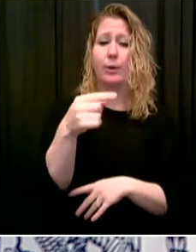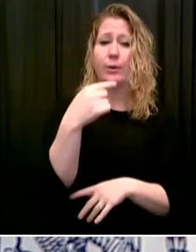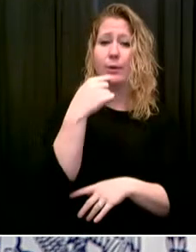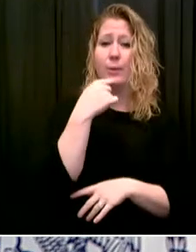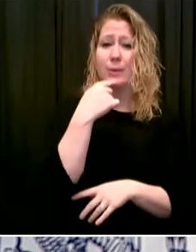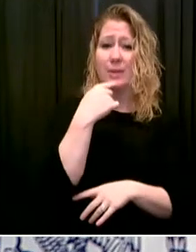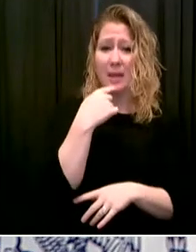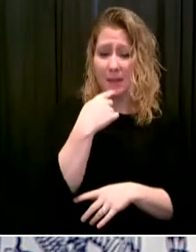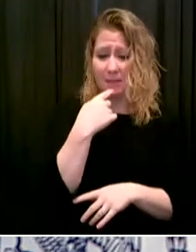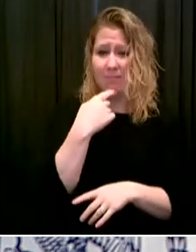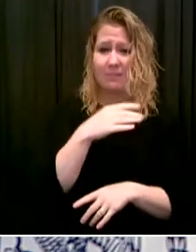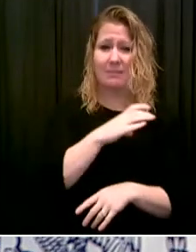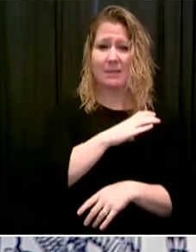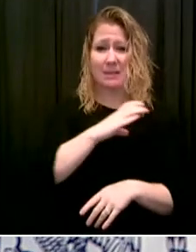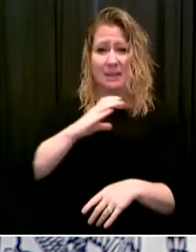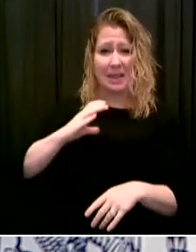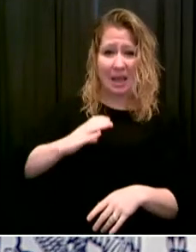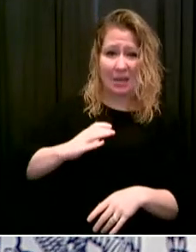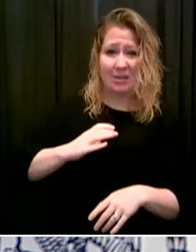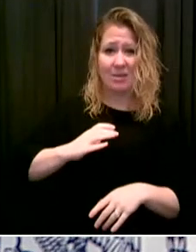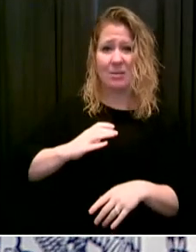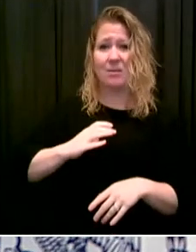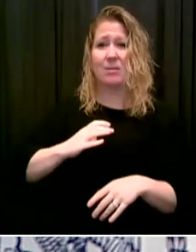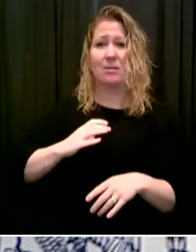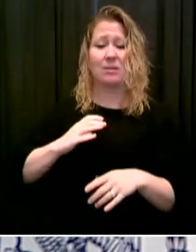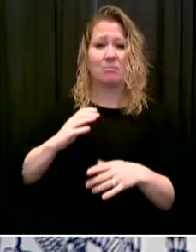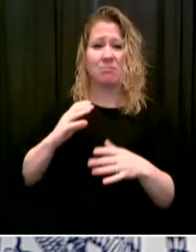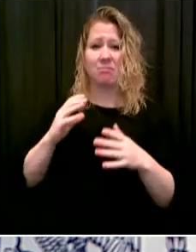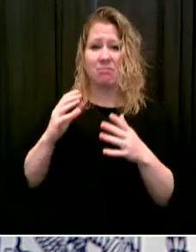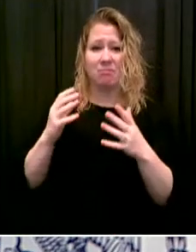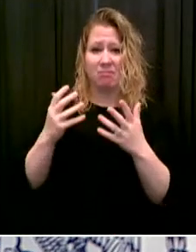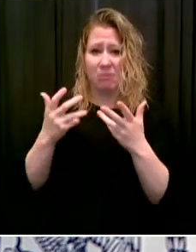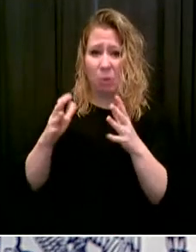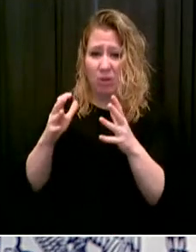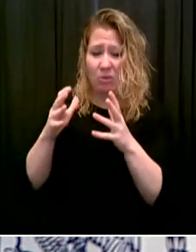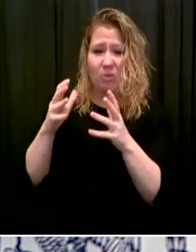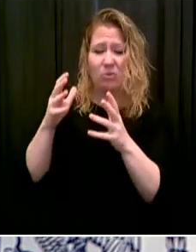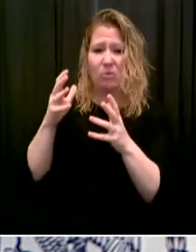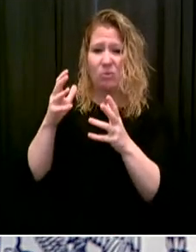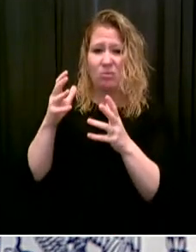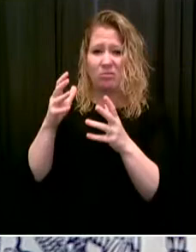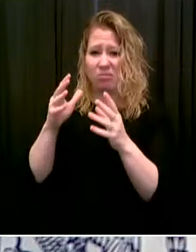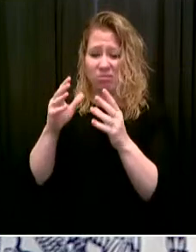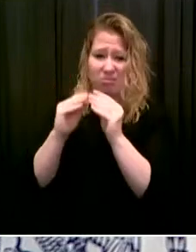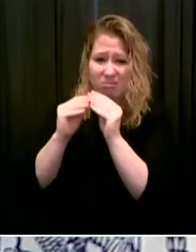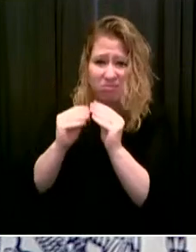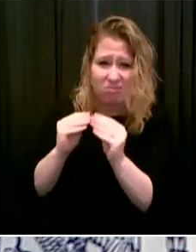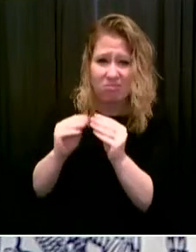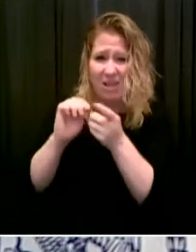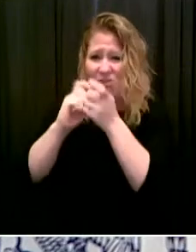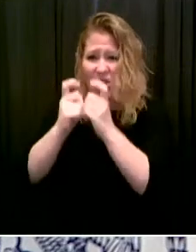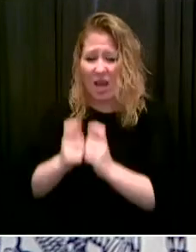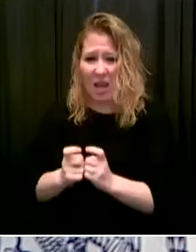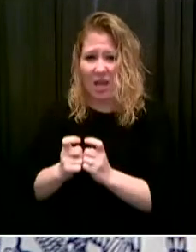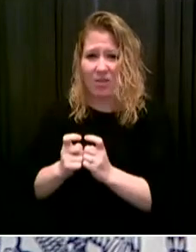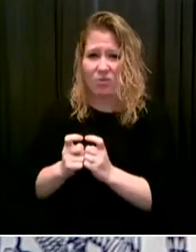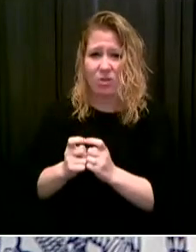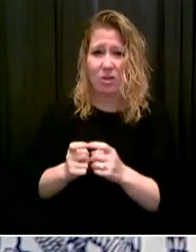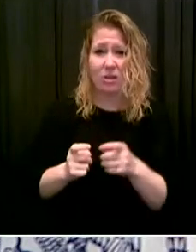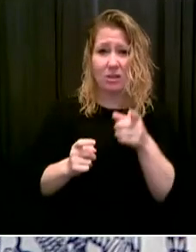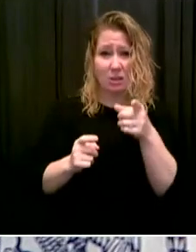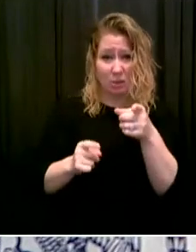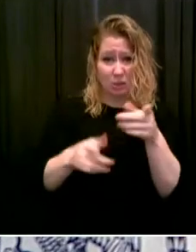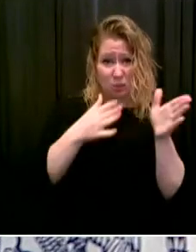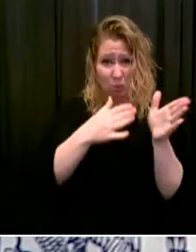to fix it. You made no mention of an appeal. Does the city plan to appeal that ruling? And if not, why not? Nolan, we want to just get